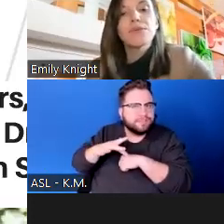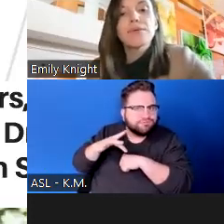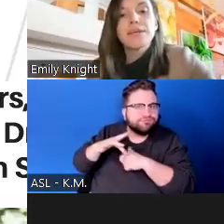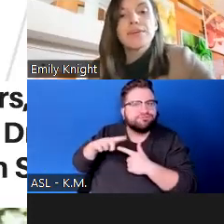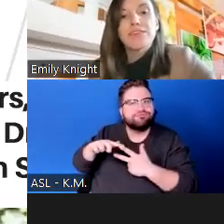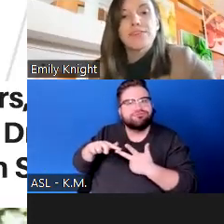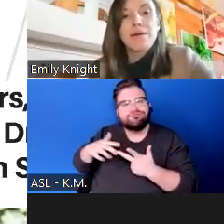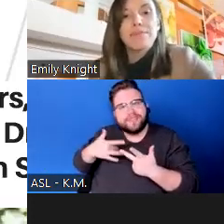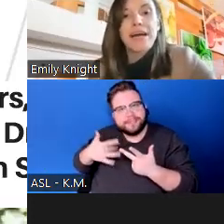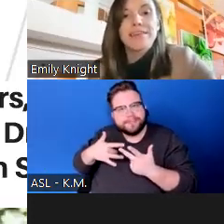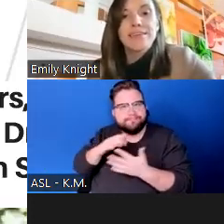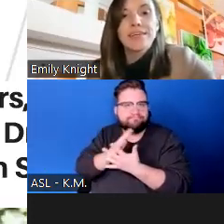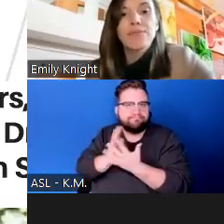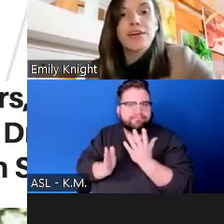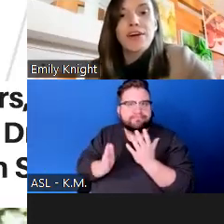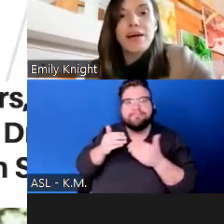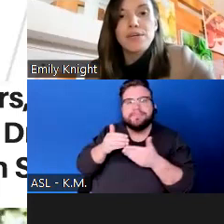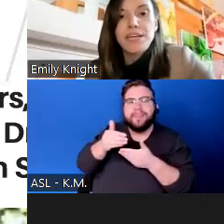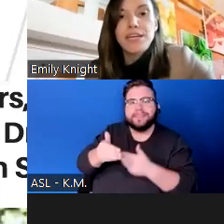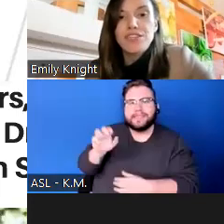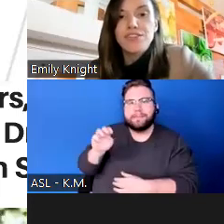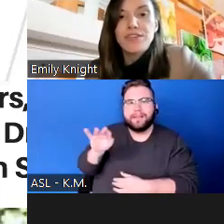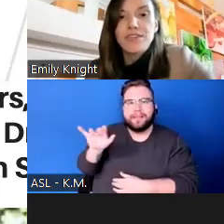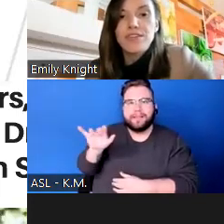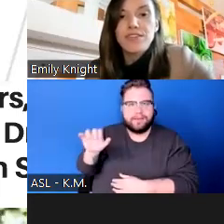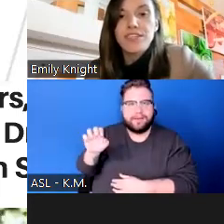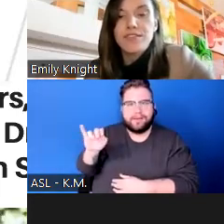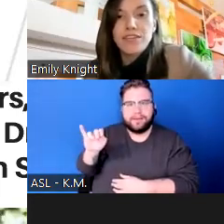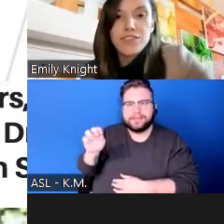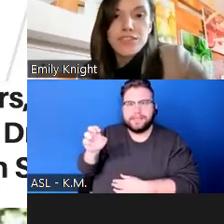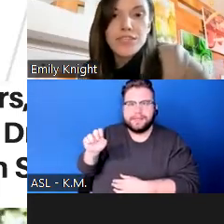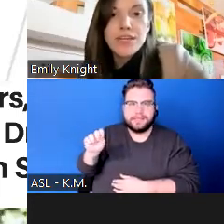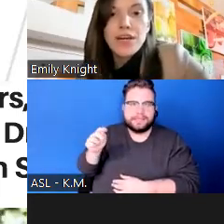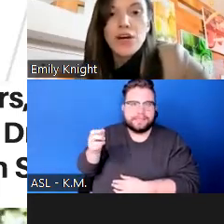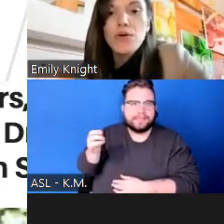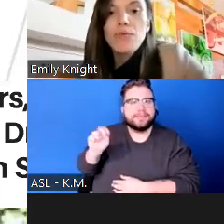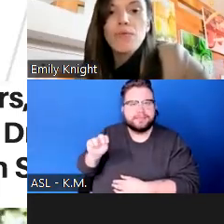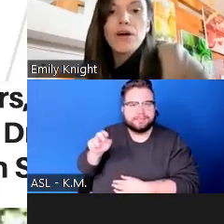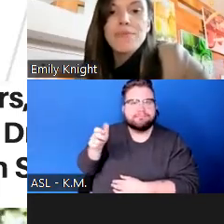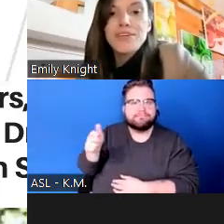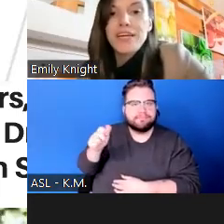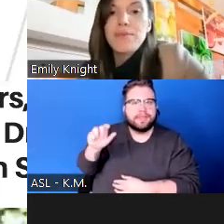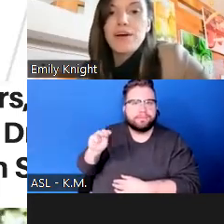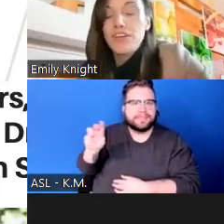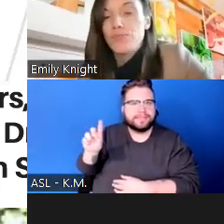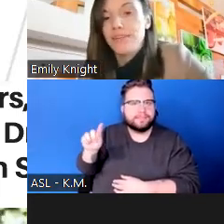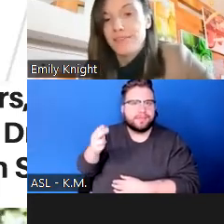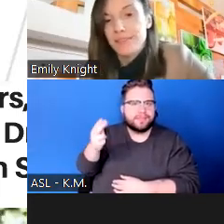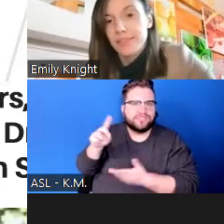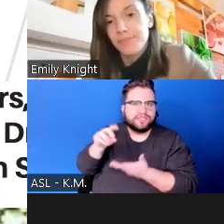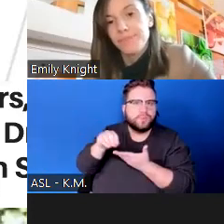And so you will hear next from Emily Eisenstein, one of our MD PhD students at University of Rochester, who will be talking about